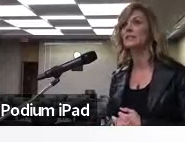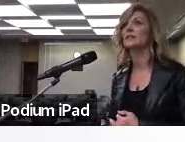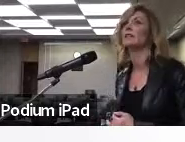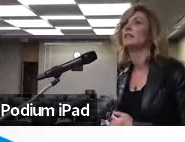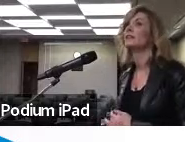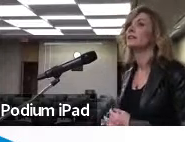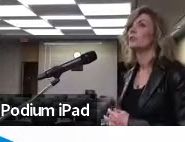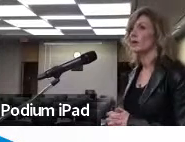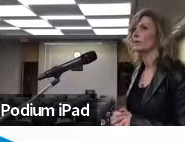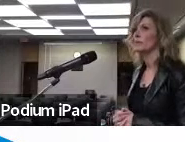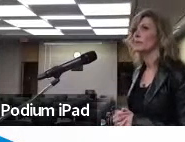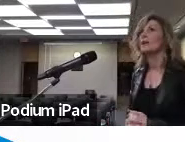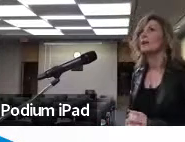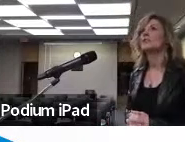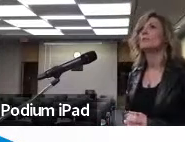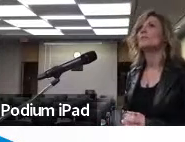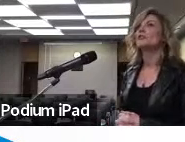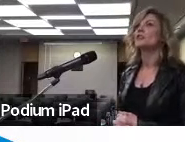program tonight.